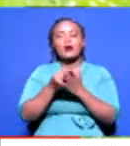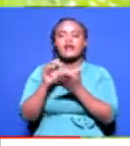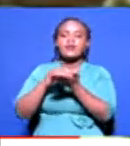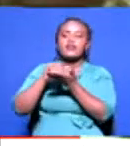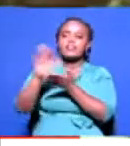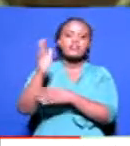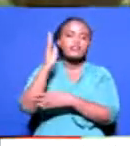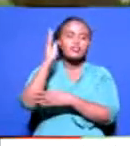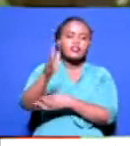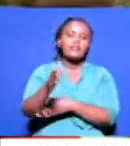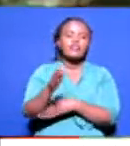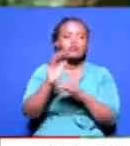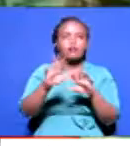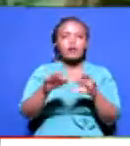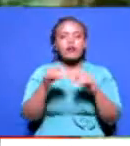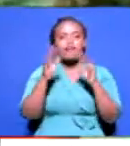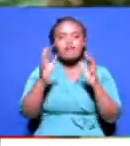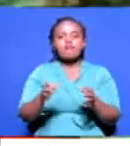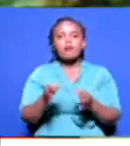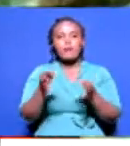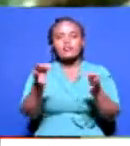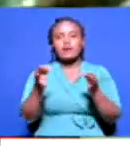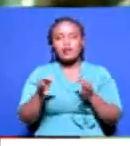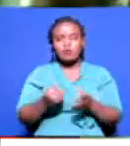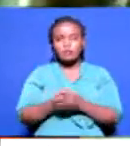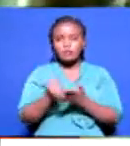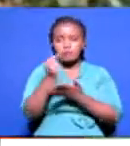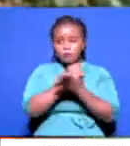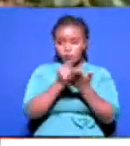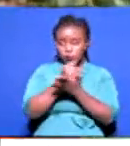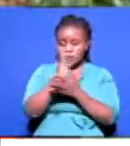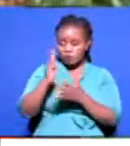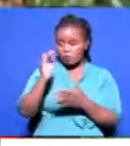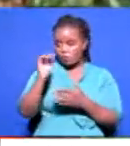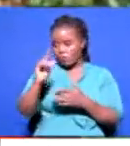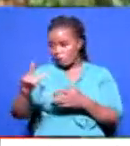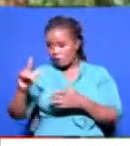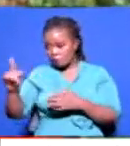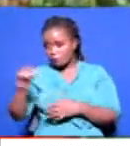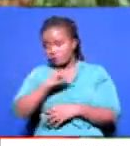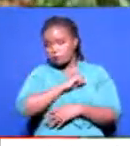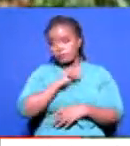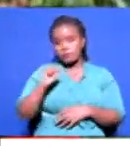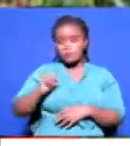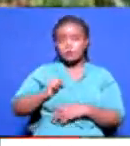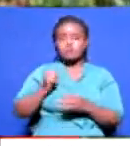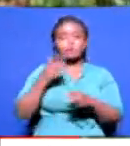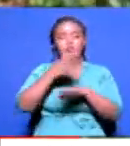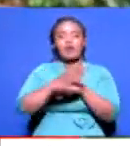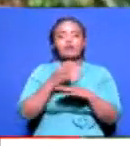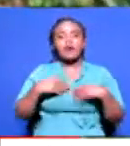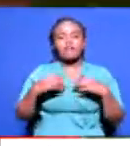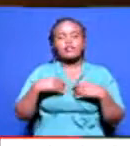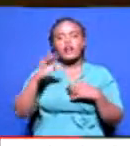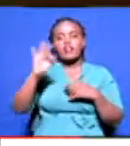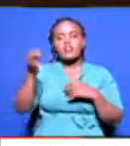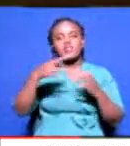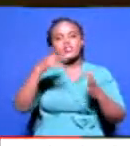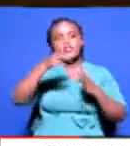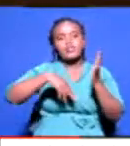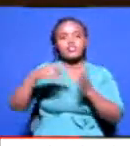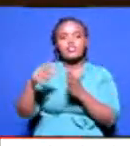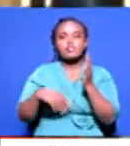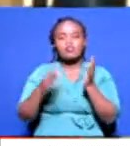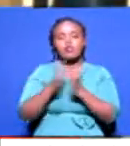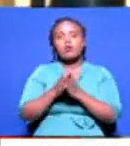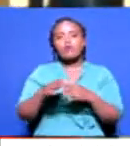farmer's account. The coffee bill is currently at the Senate after undergoing a third reading in the National Assembly, with another government-sponsored